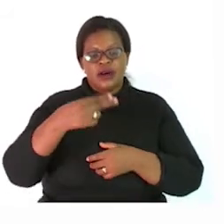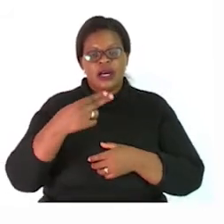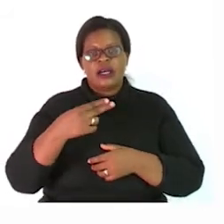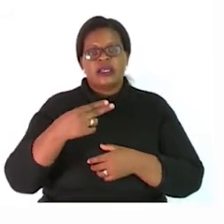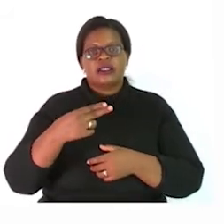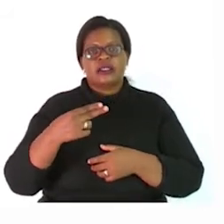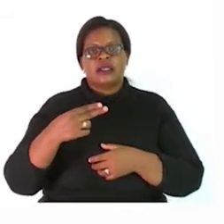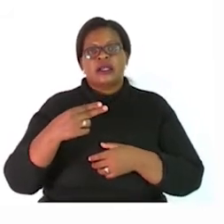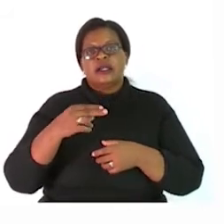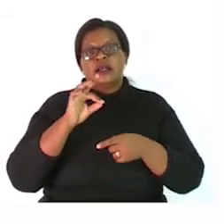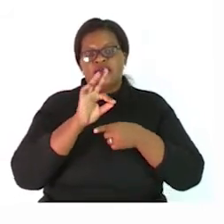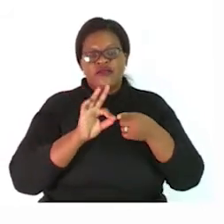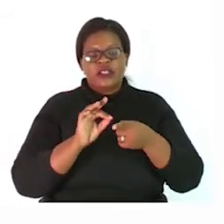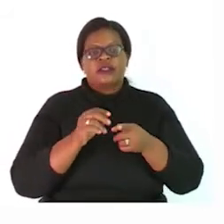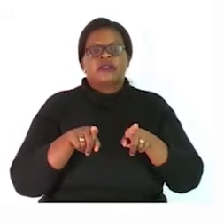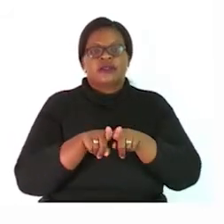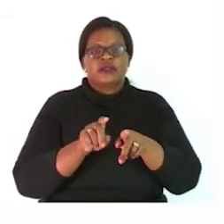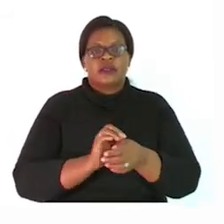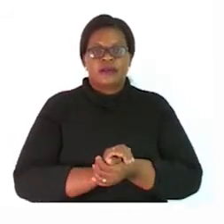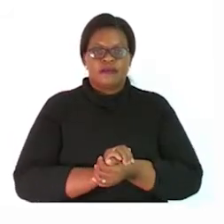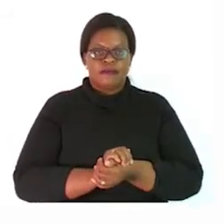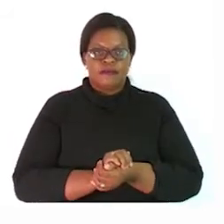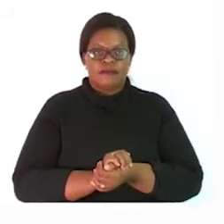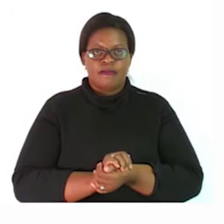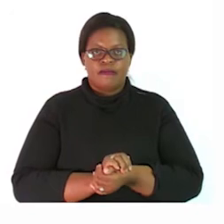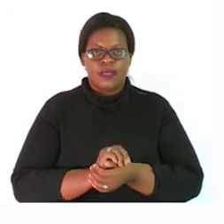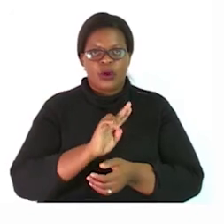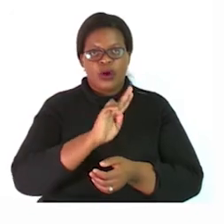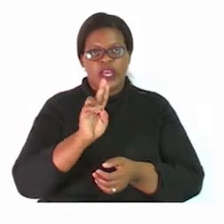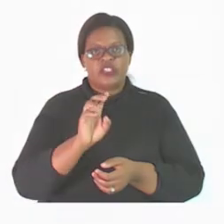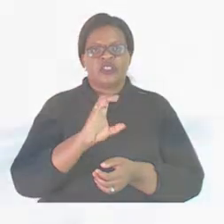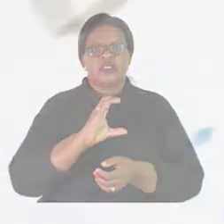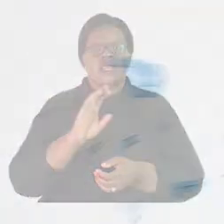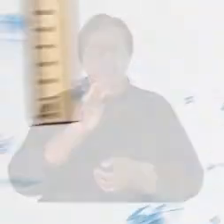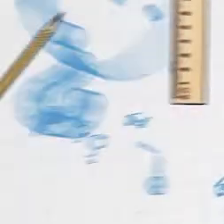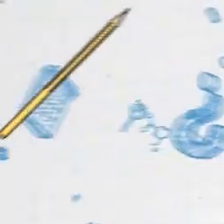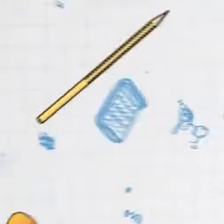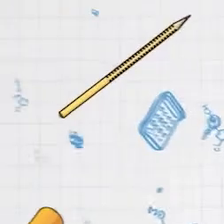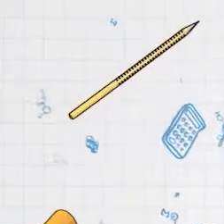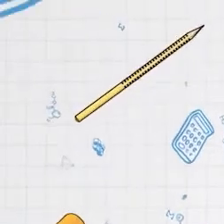common factor, or HCF.